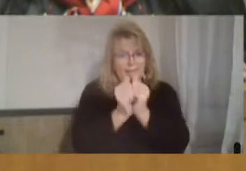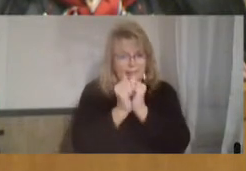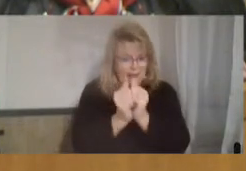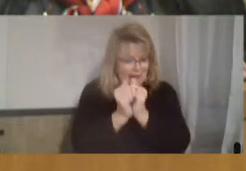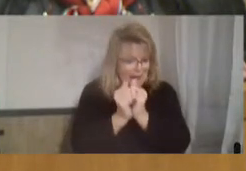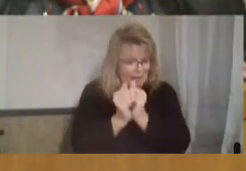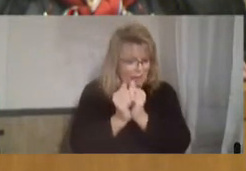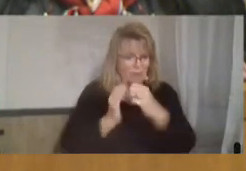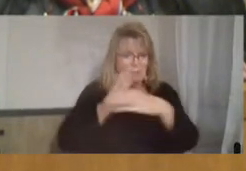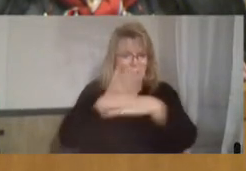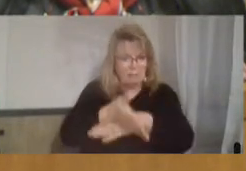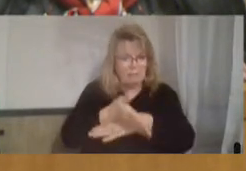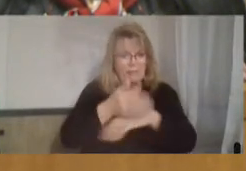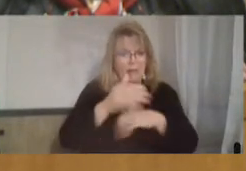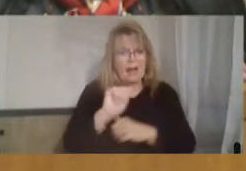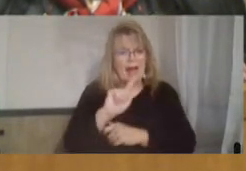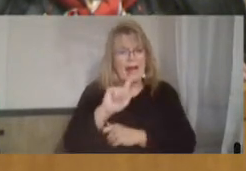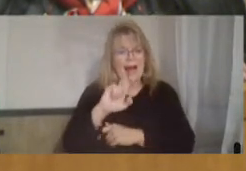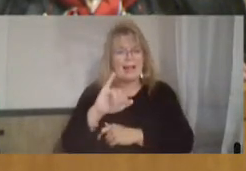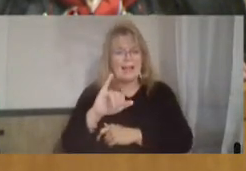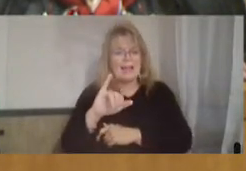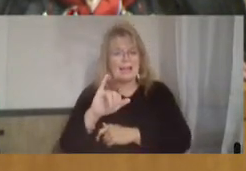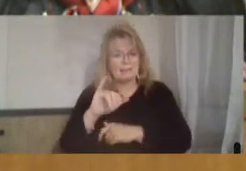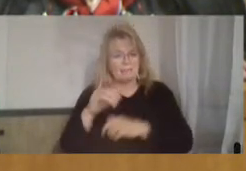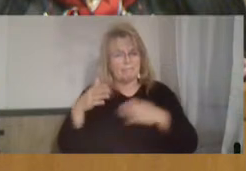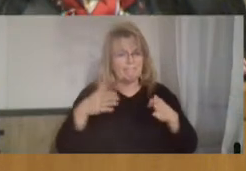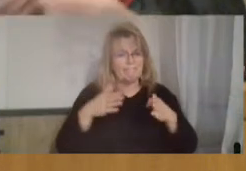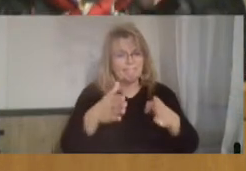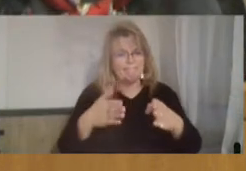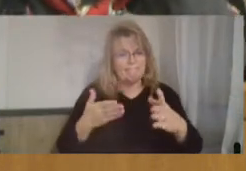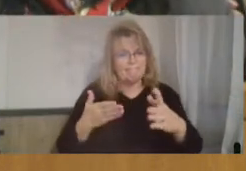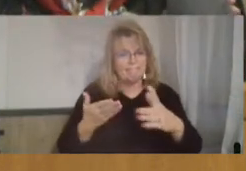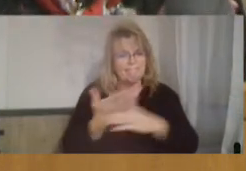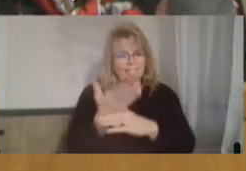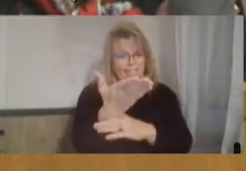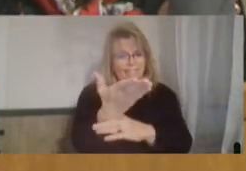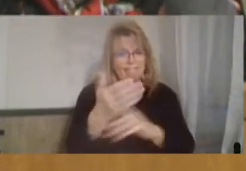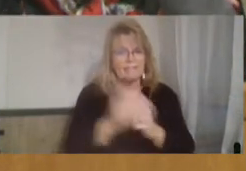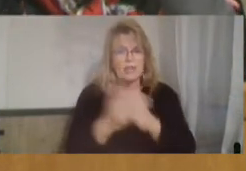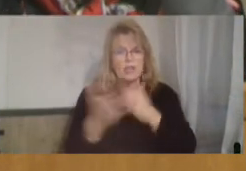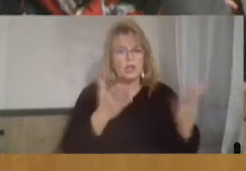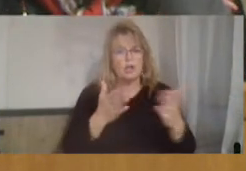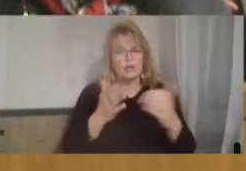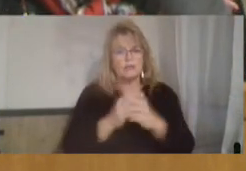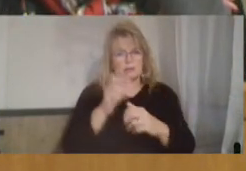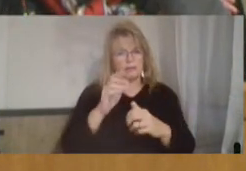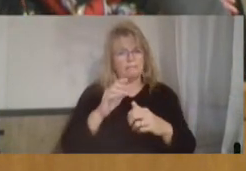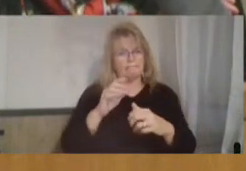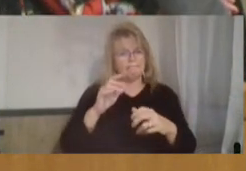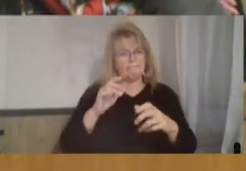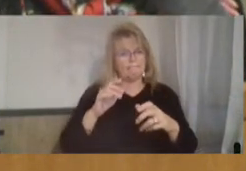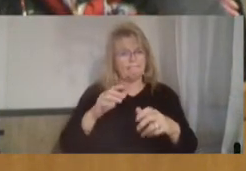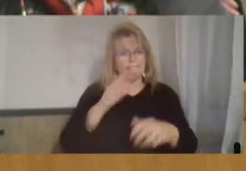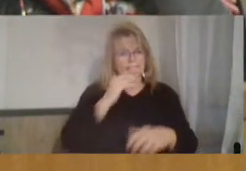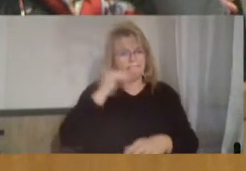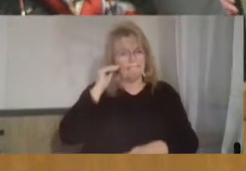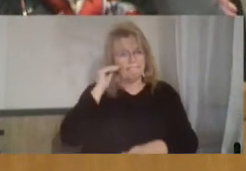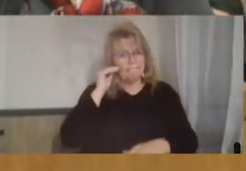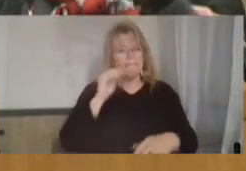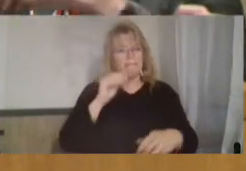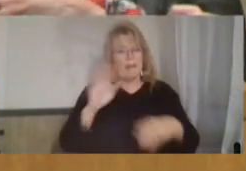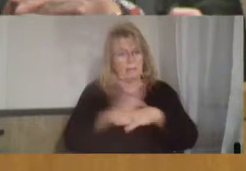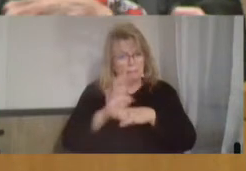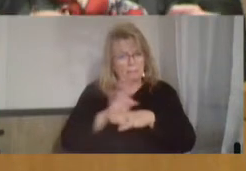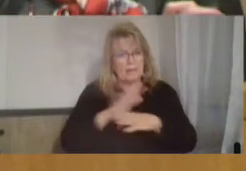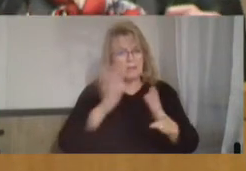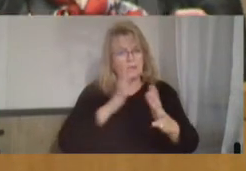alleyway between Scott and Kenilworth Avenues, which services our residential and commercial traffic. The increase in density from